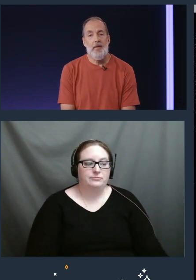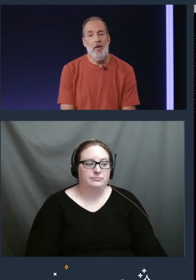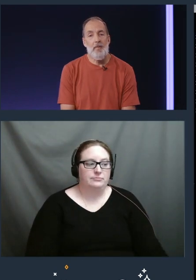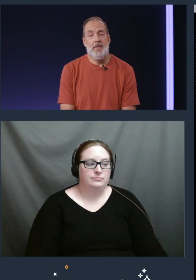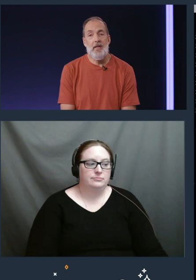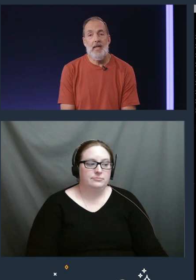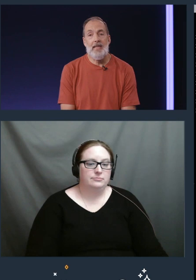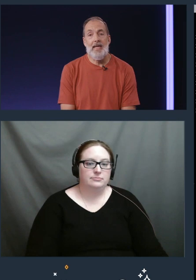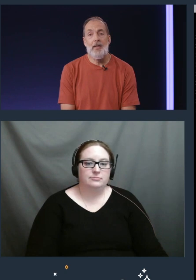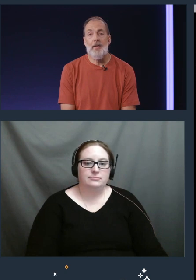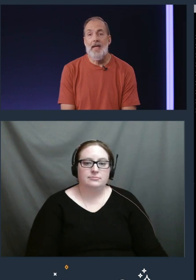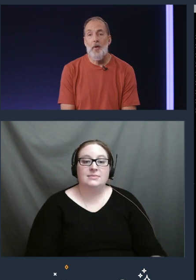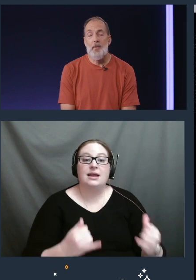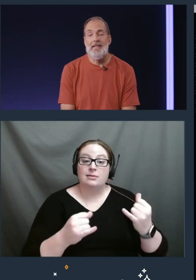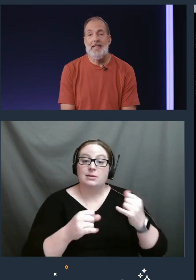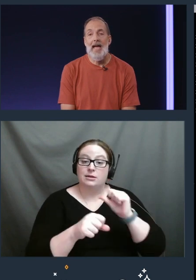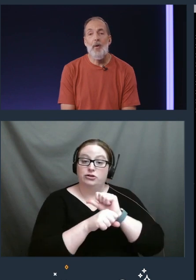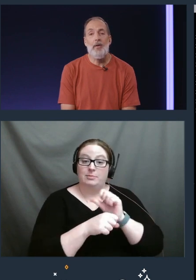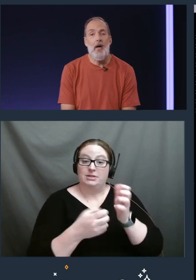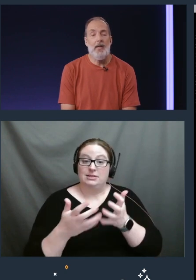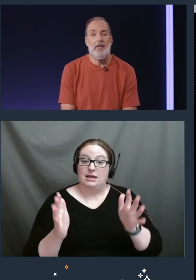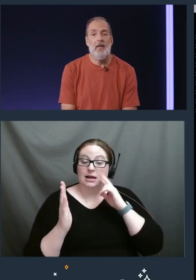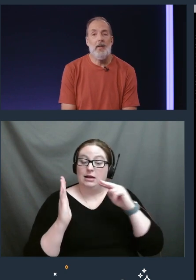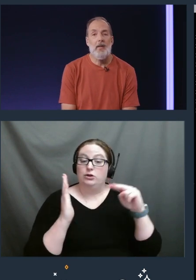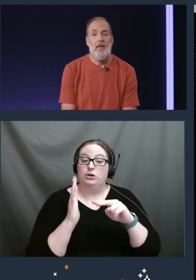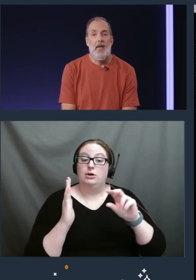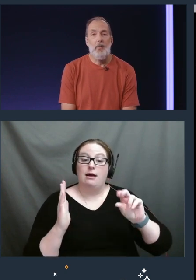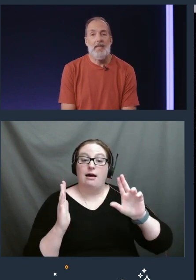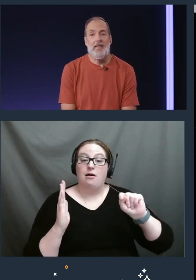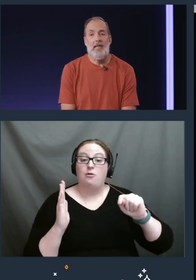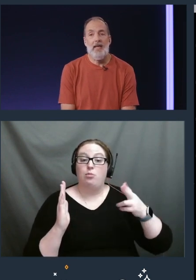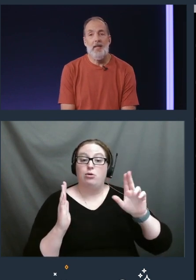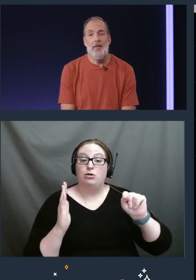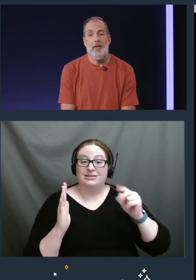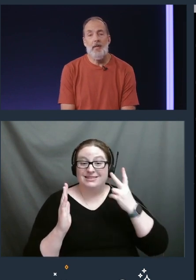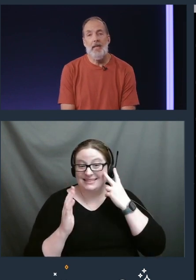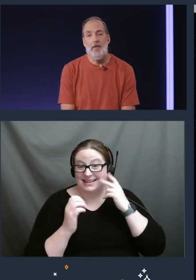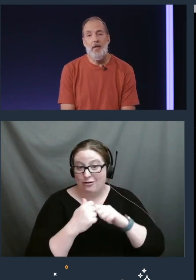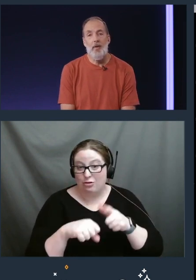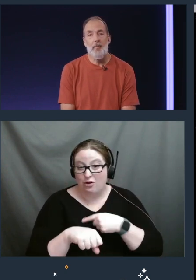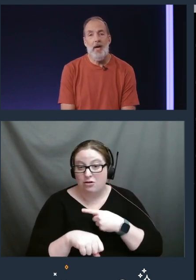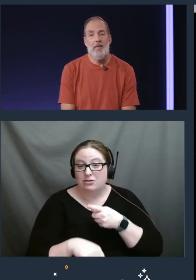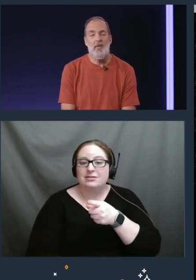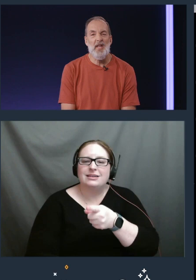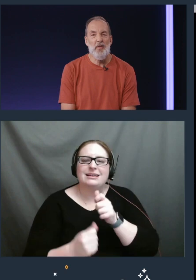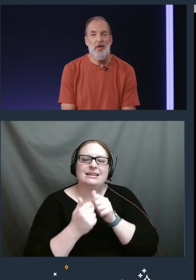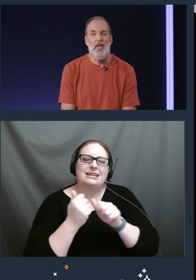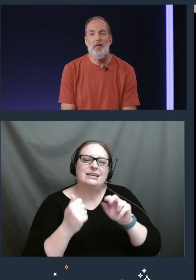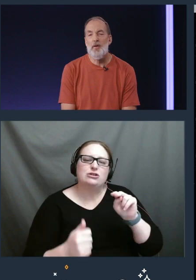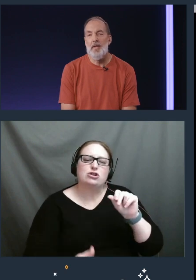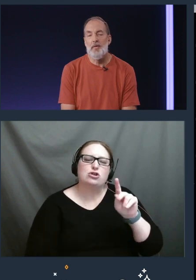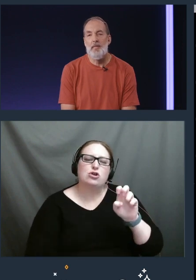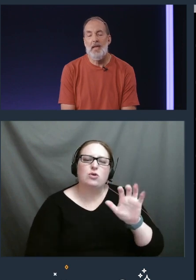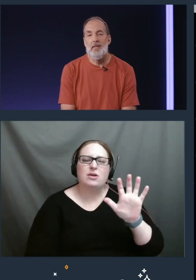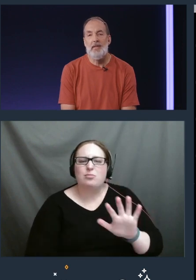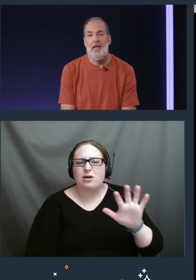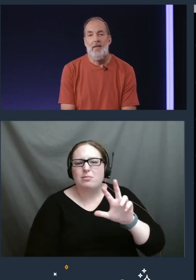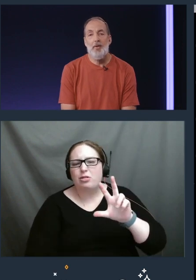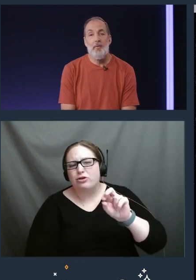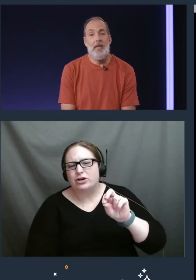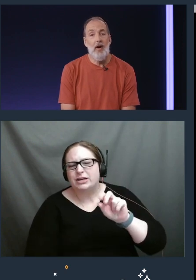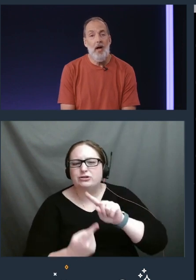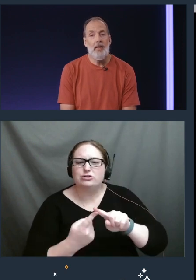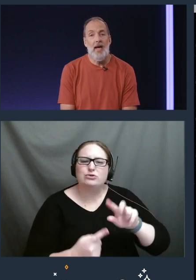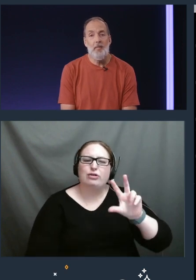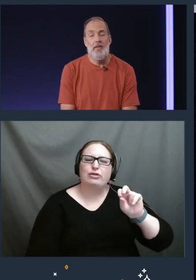Now that the job is done, I can take a look at the output to see how long it took. And we can see that it took each node approximately 30 to 33 minutes